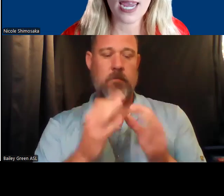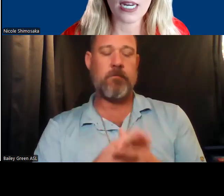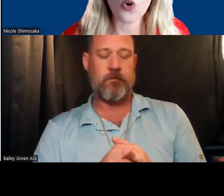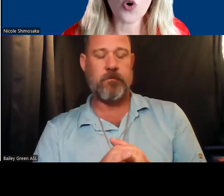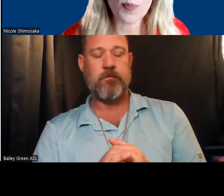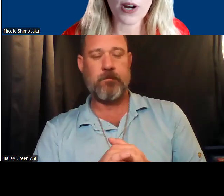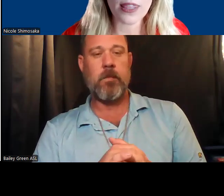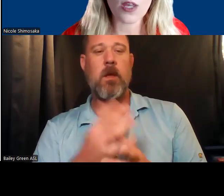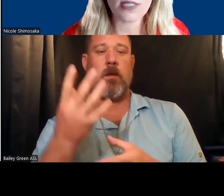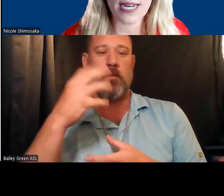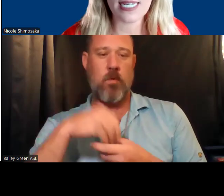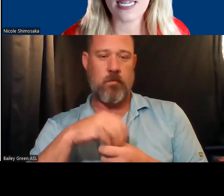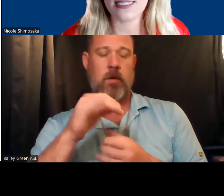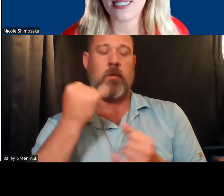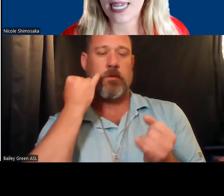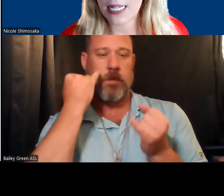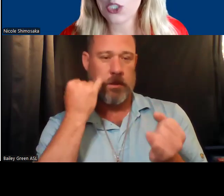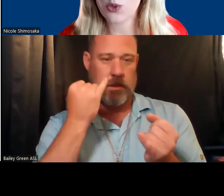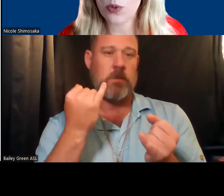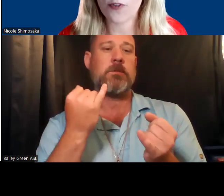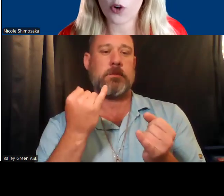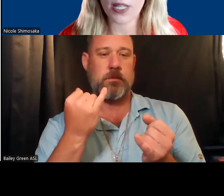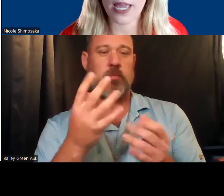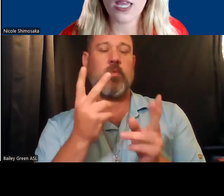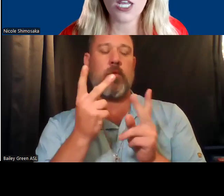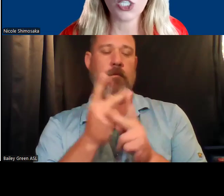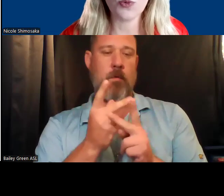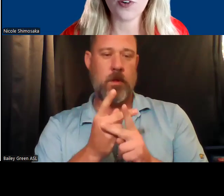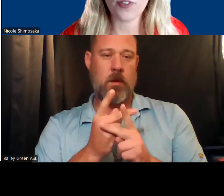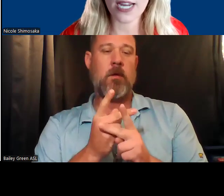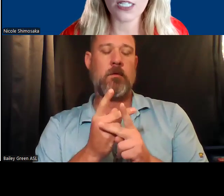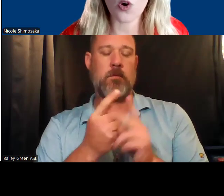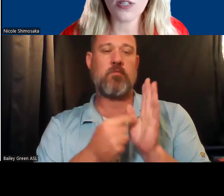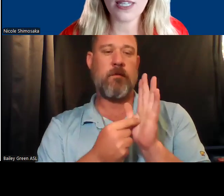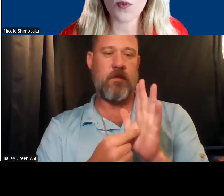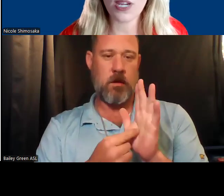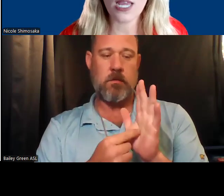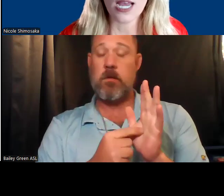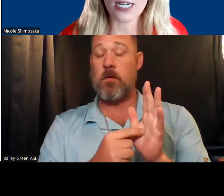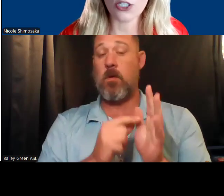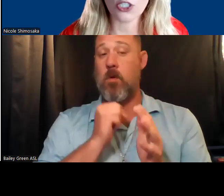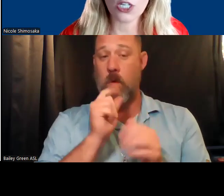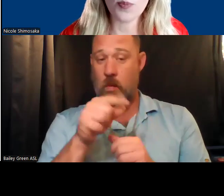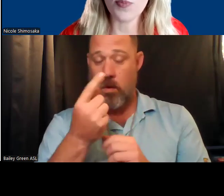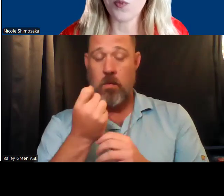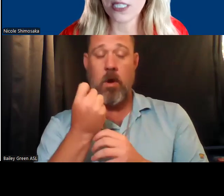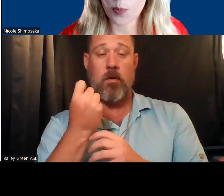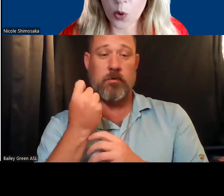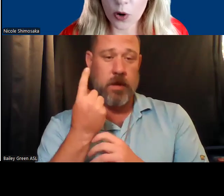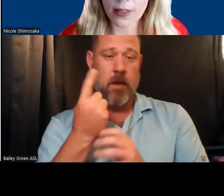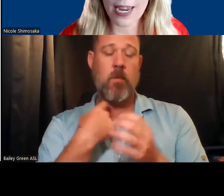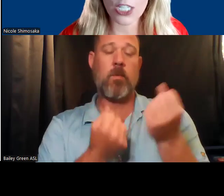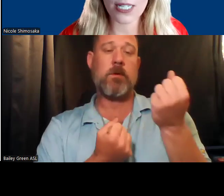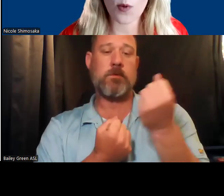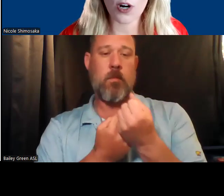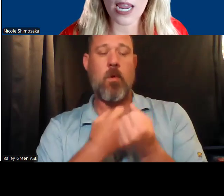and incorporate those ideas into the formula to reflect not only that we understood, but we support